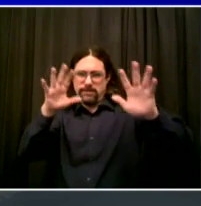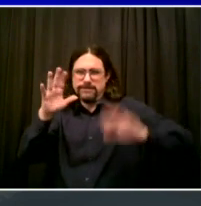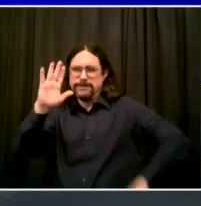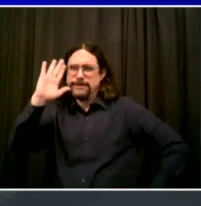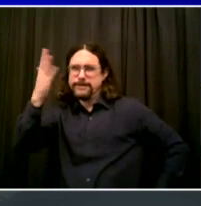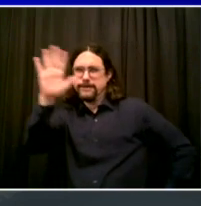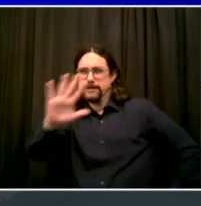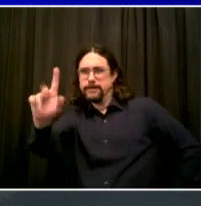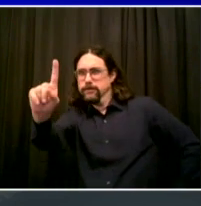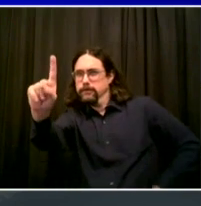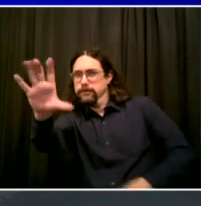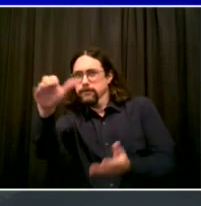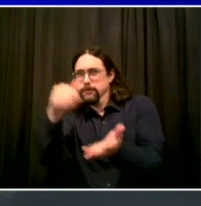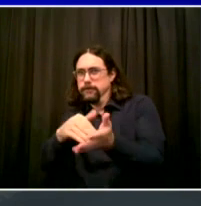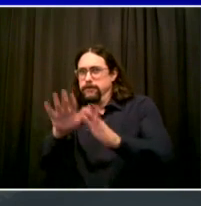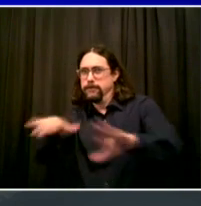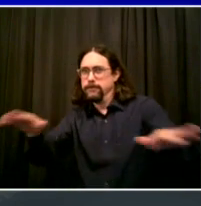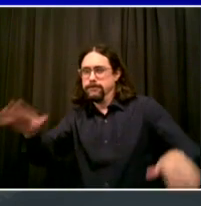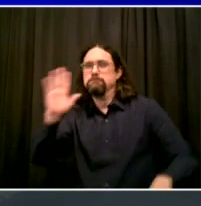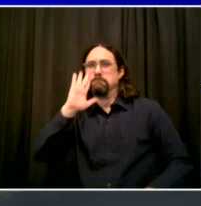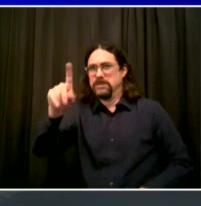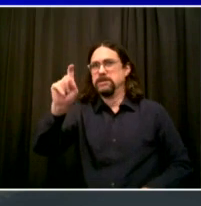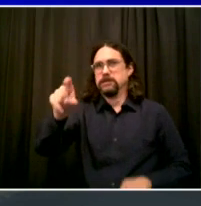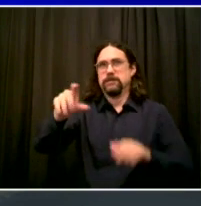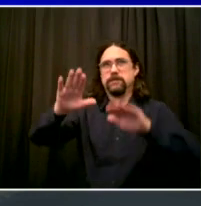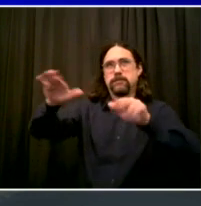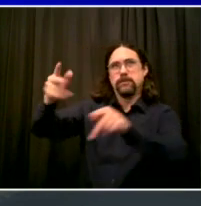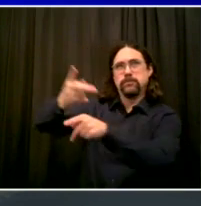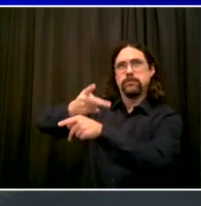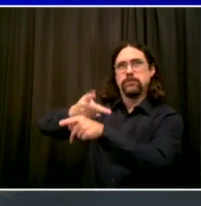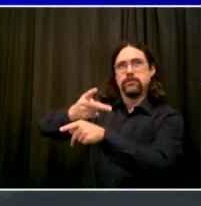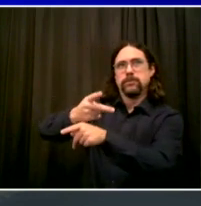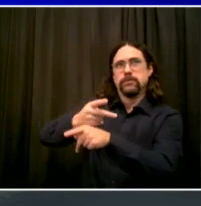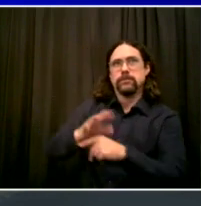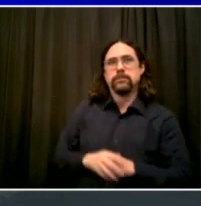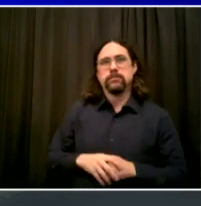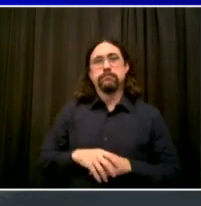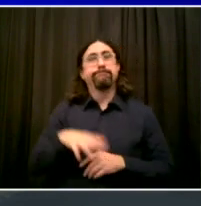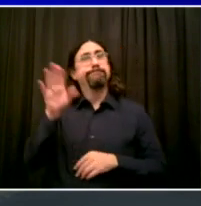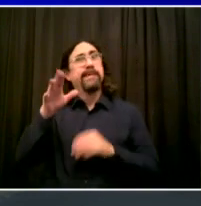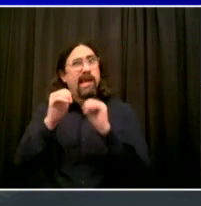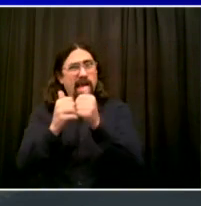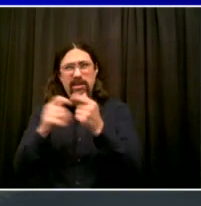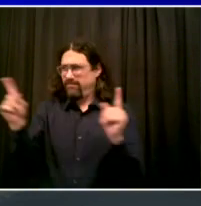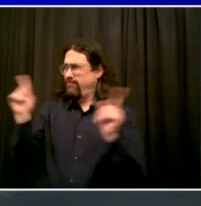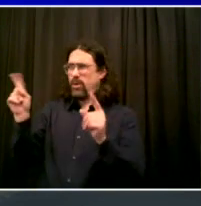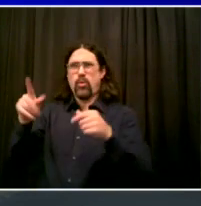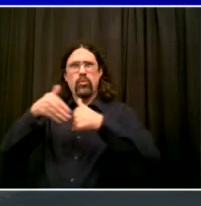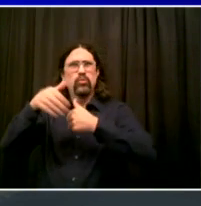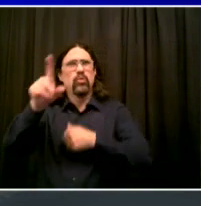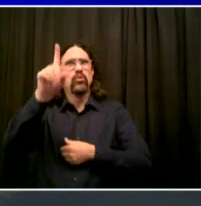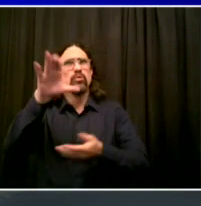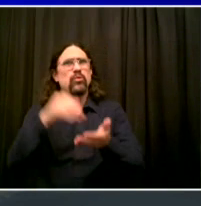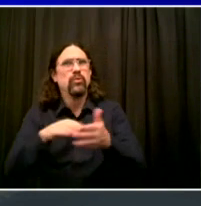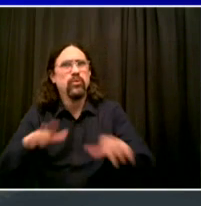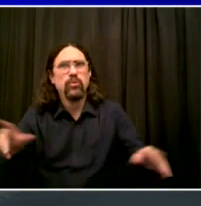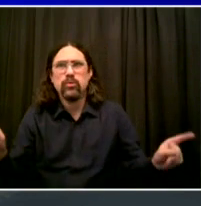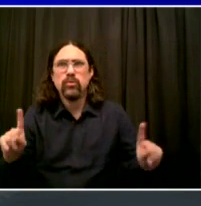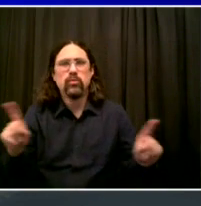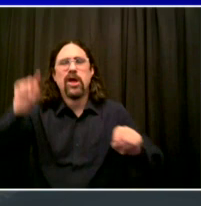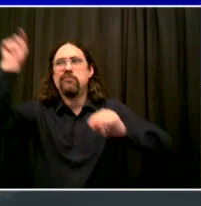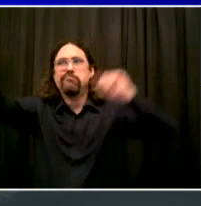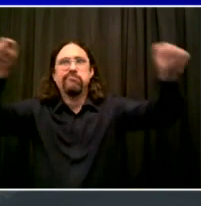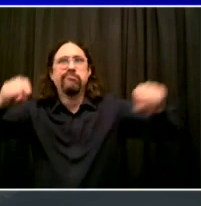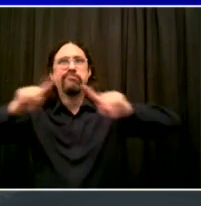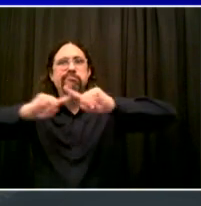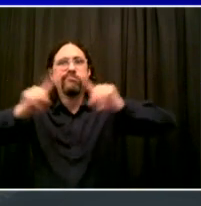centers, libraries, cultural organizations, whatever we can find in communities. We're going to have one approach for early childhood, another approach